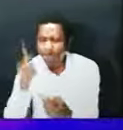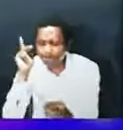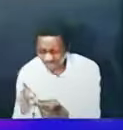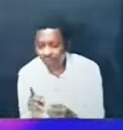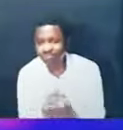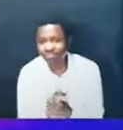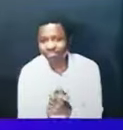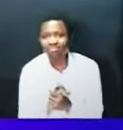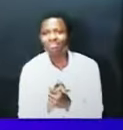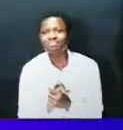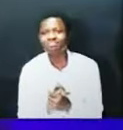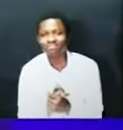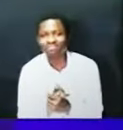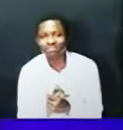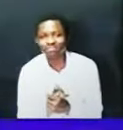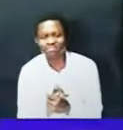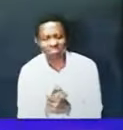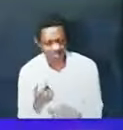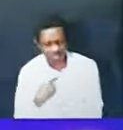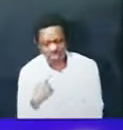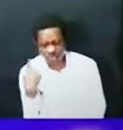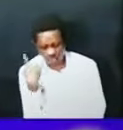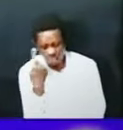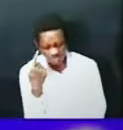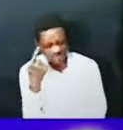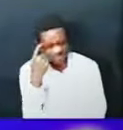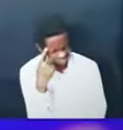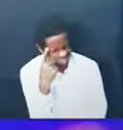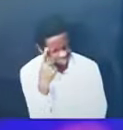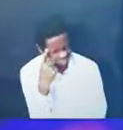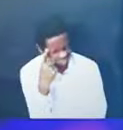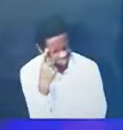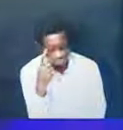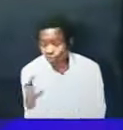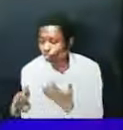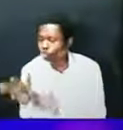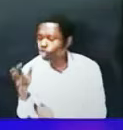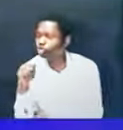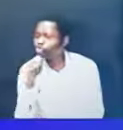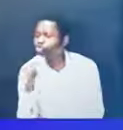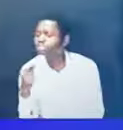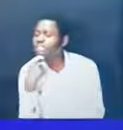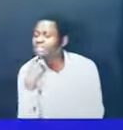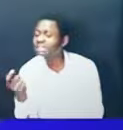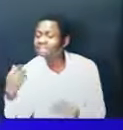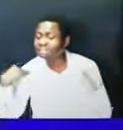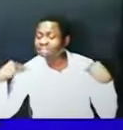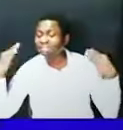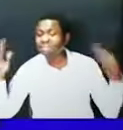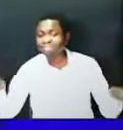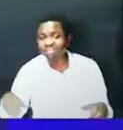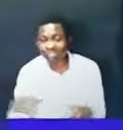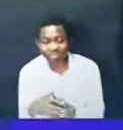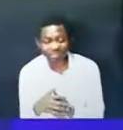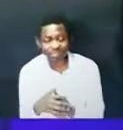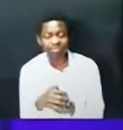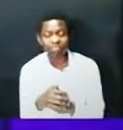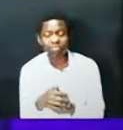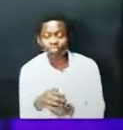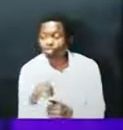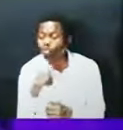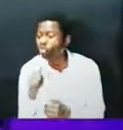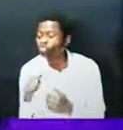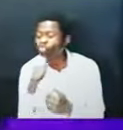bemada ofata. I always think that God didn't tell the angel Gabriel to actually greet Mary the way